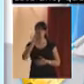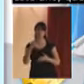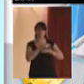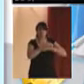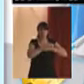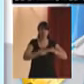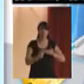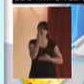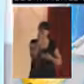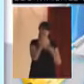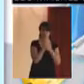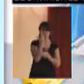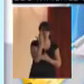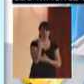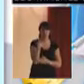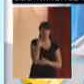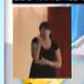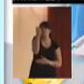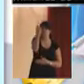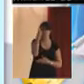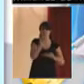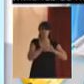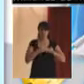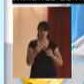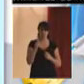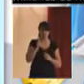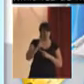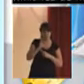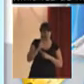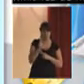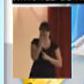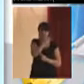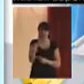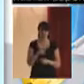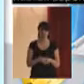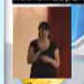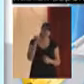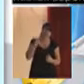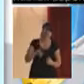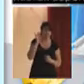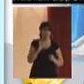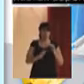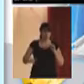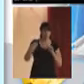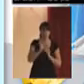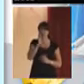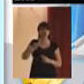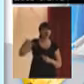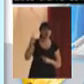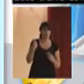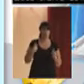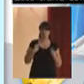150 million a day. And this has